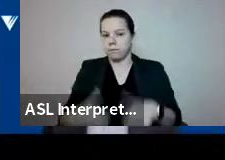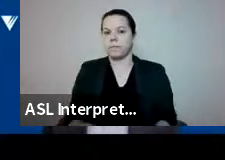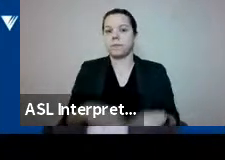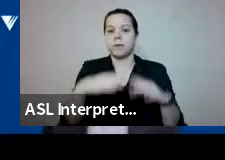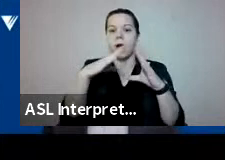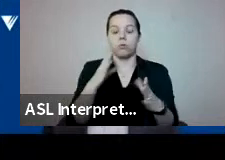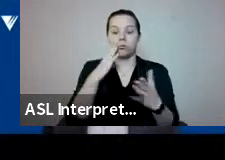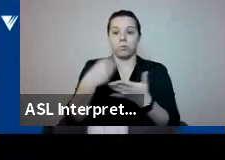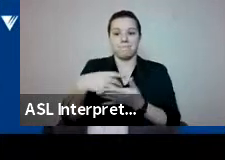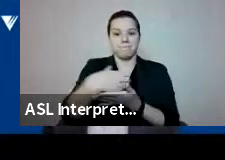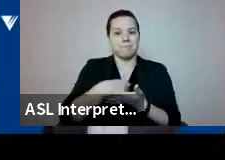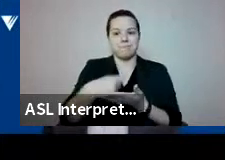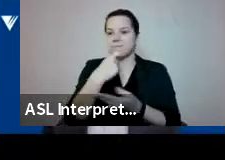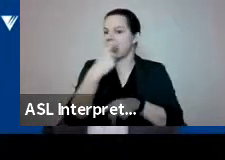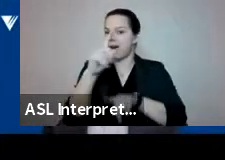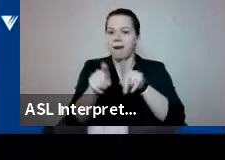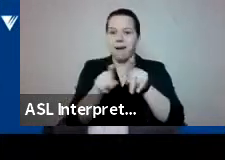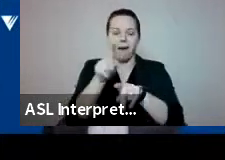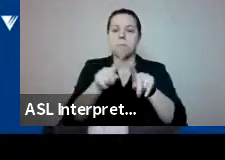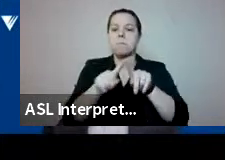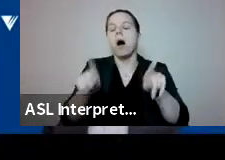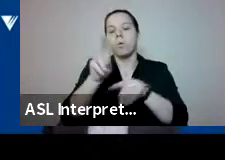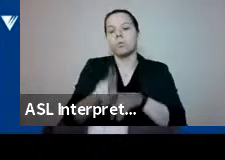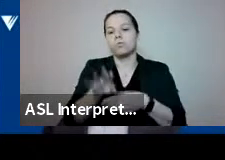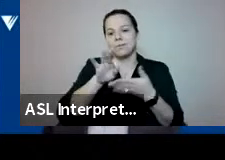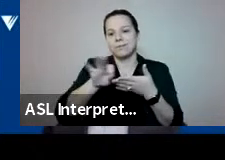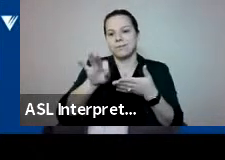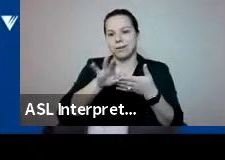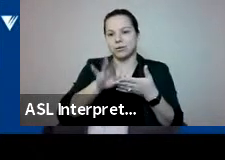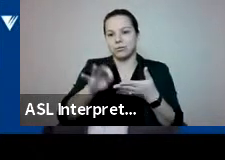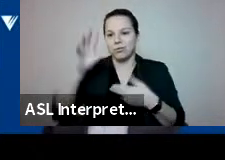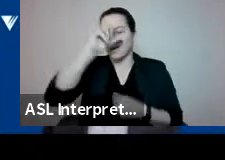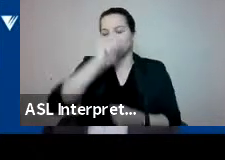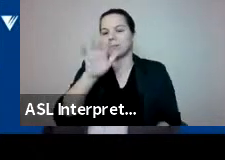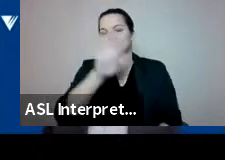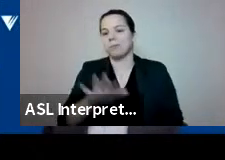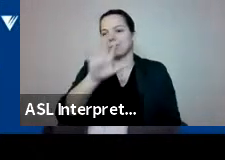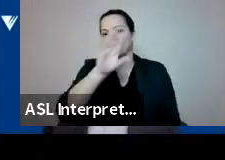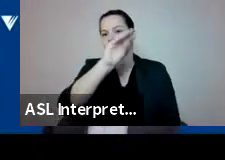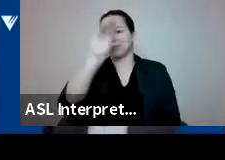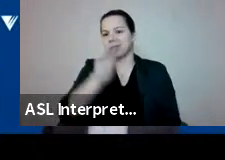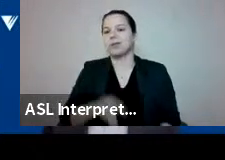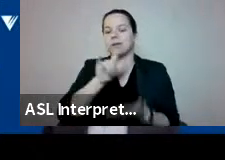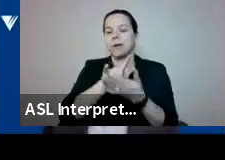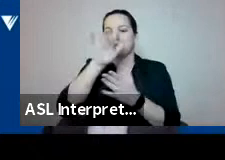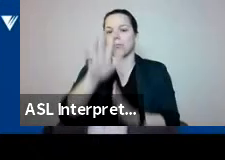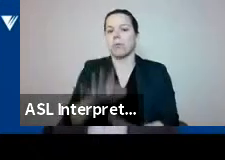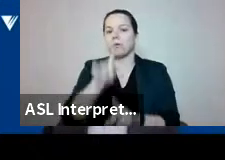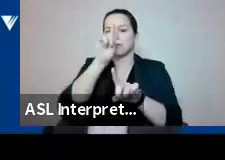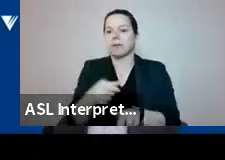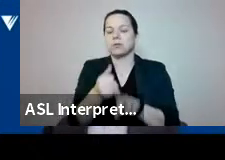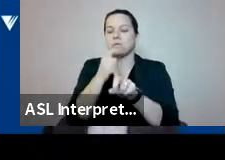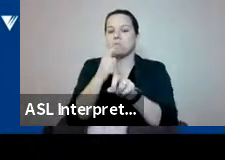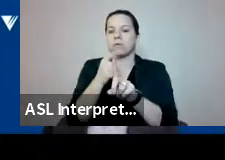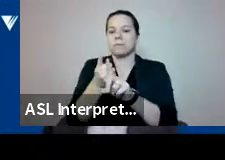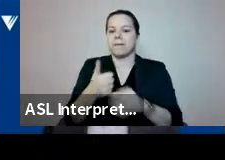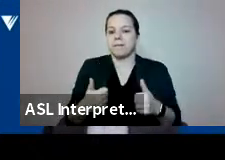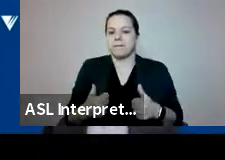asked in the survey, but determined using Census Bureau data to estimate the percentage of the airport's respondents living below the poverty